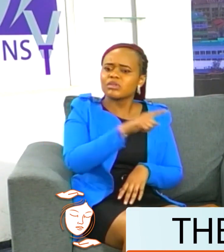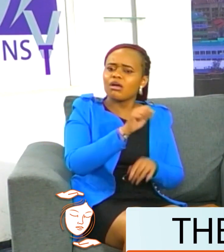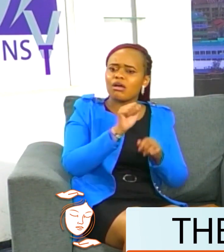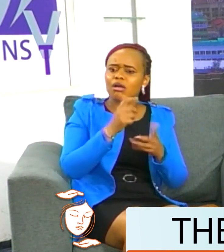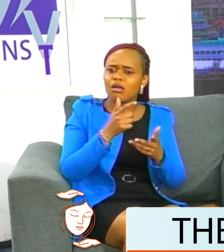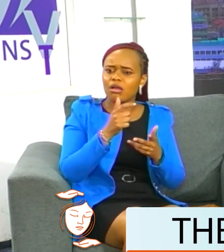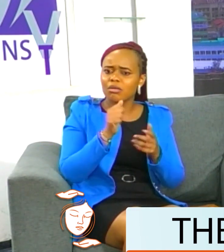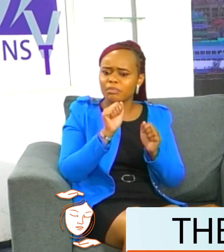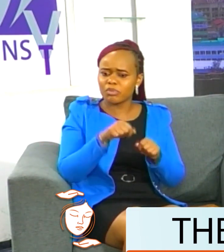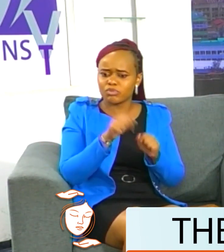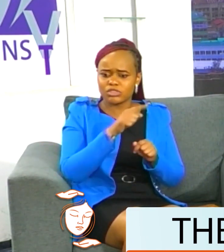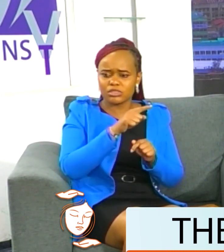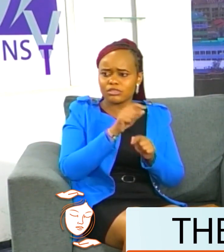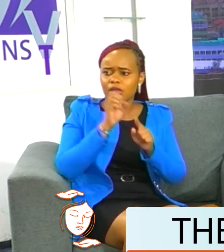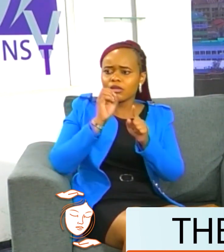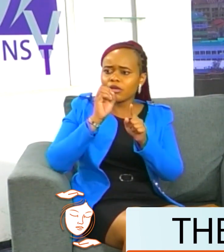Okay.